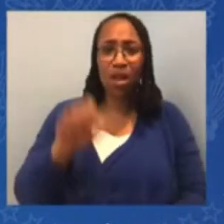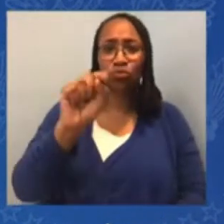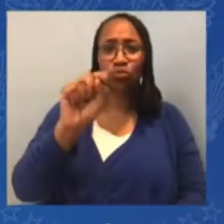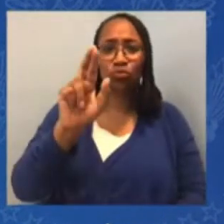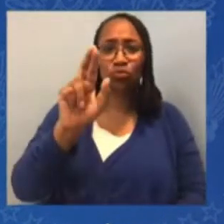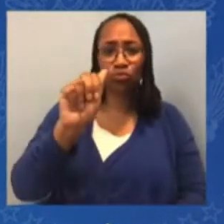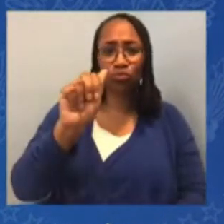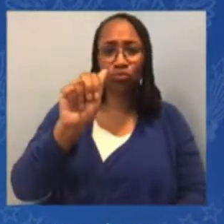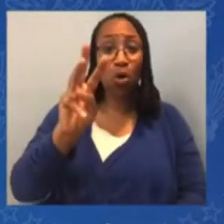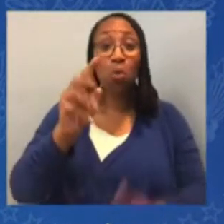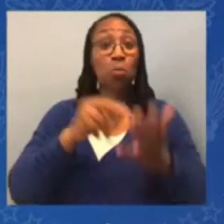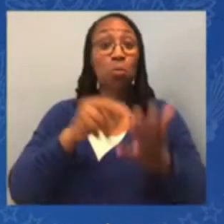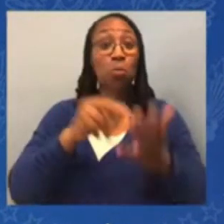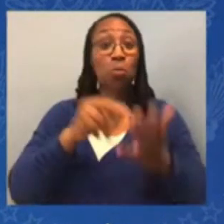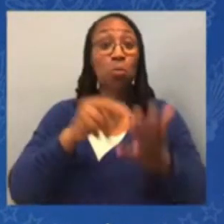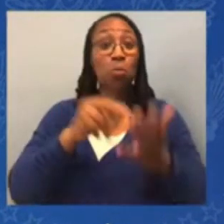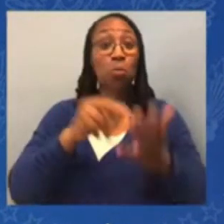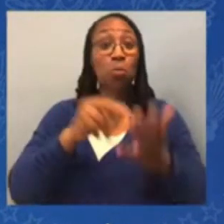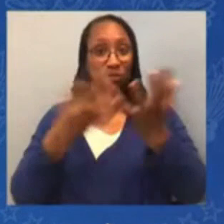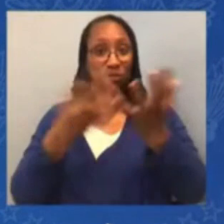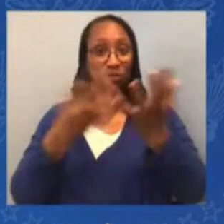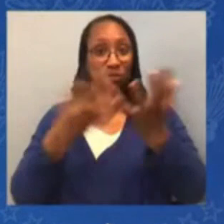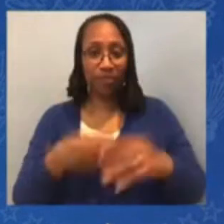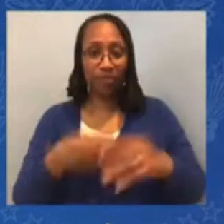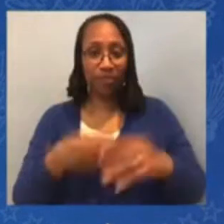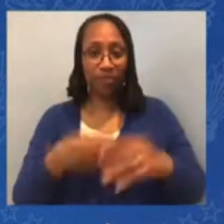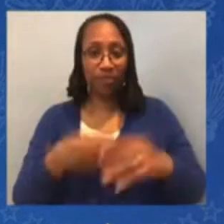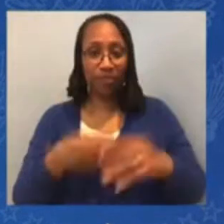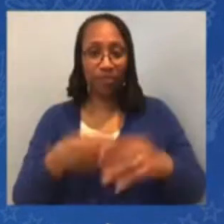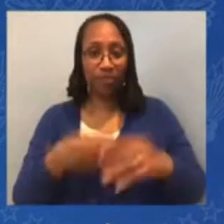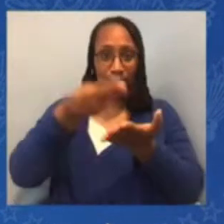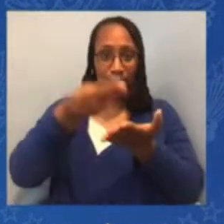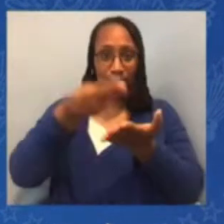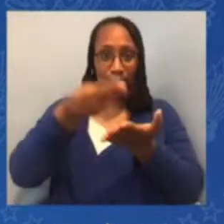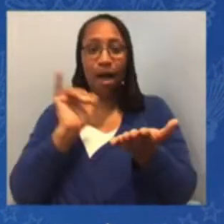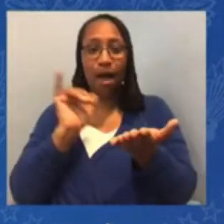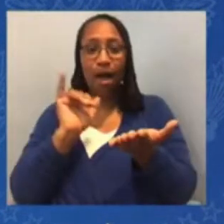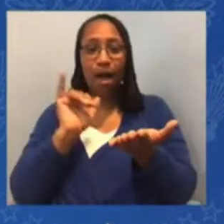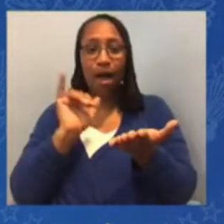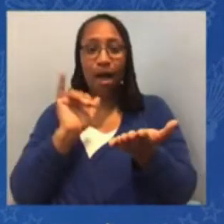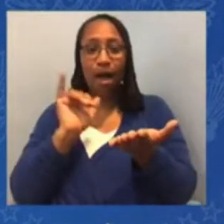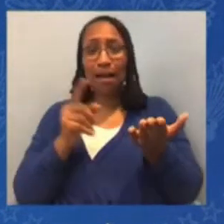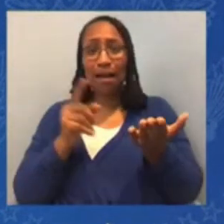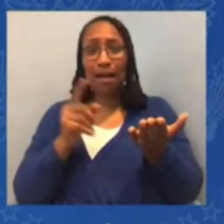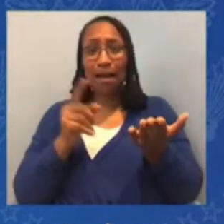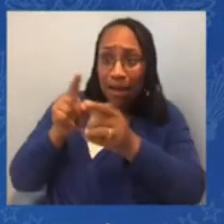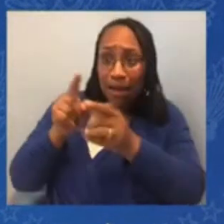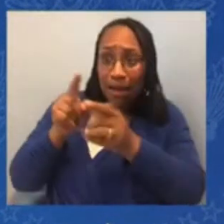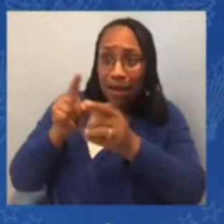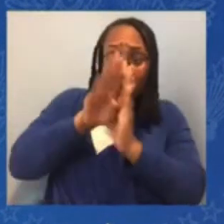background check. It's now a federal crime if you do that. And finally,